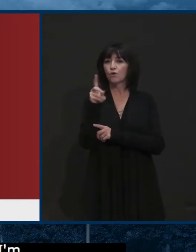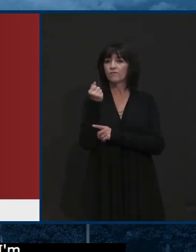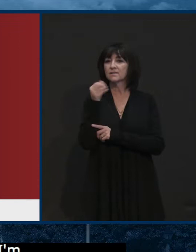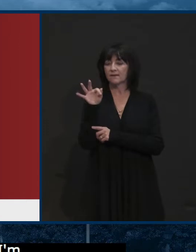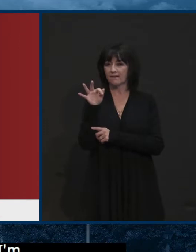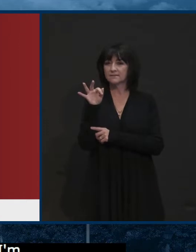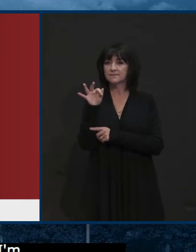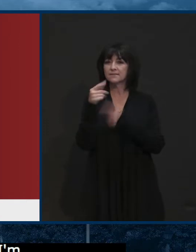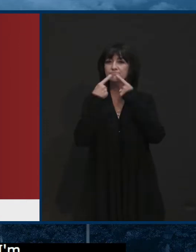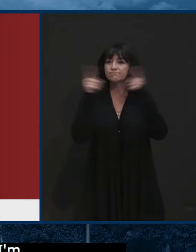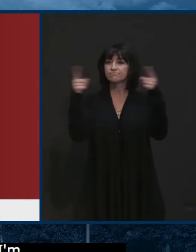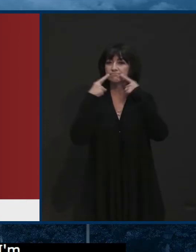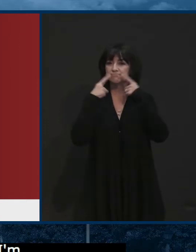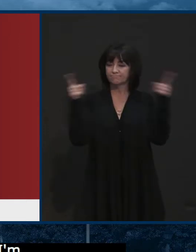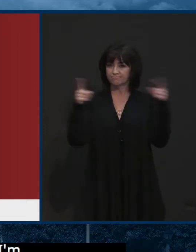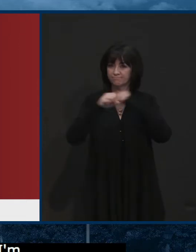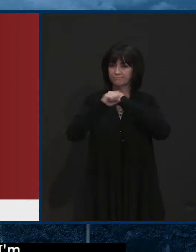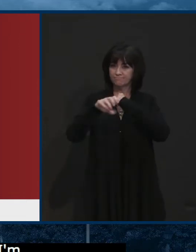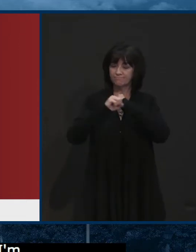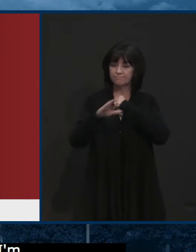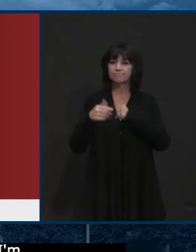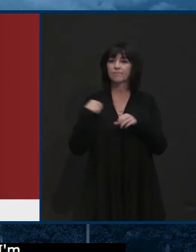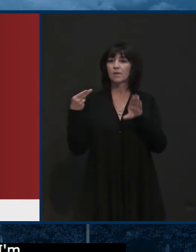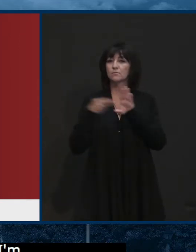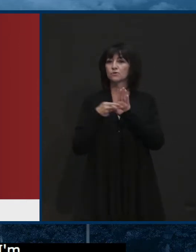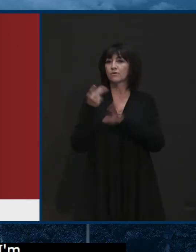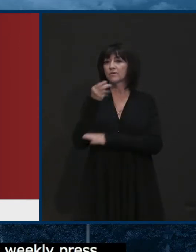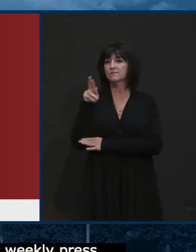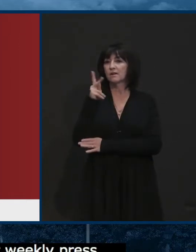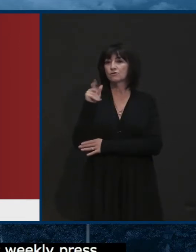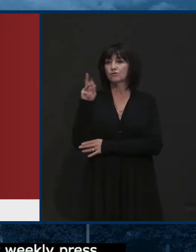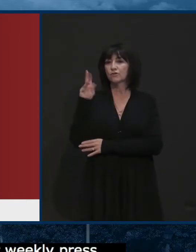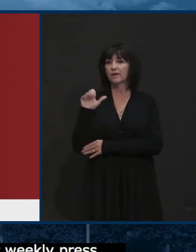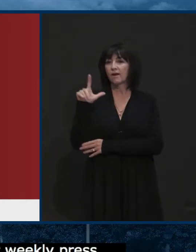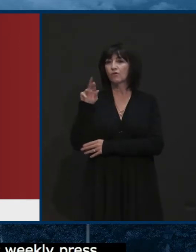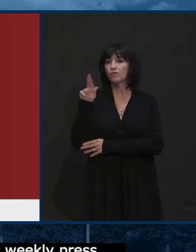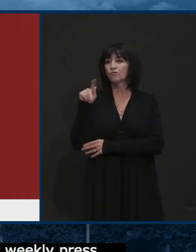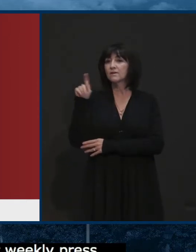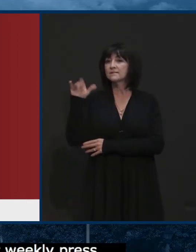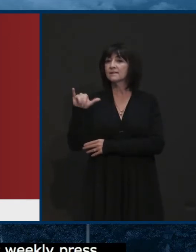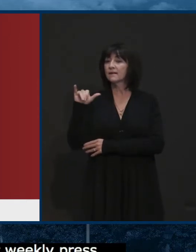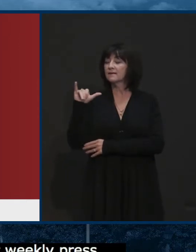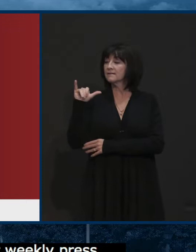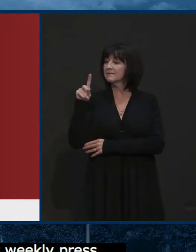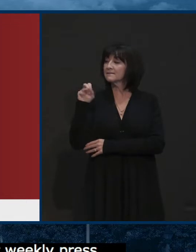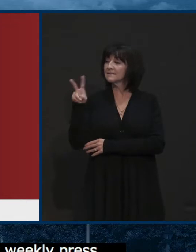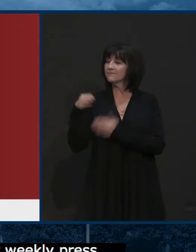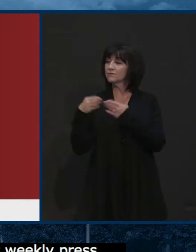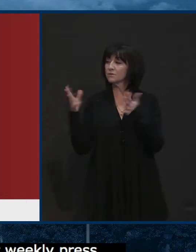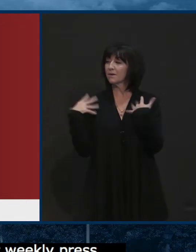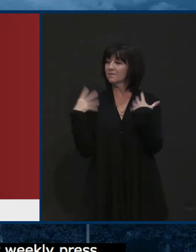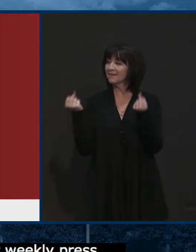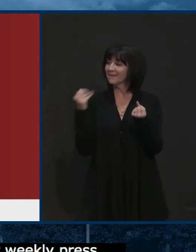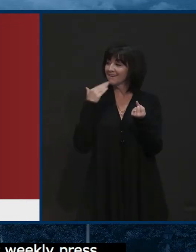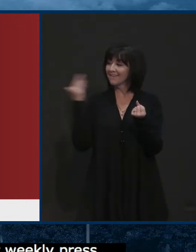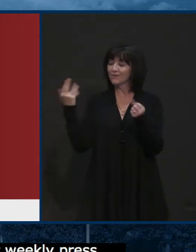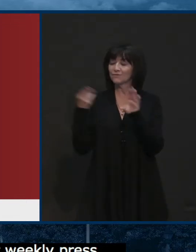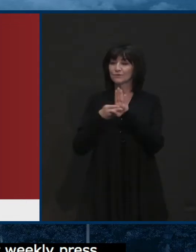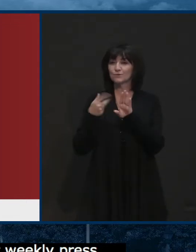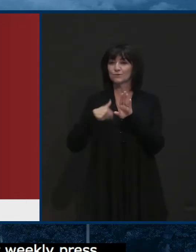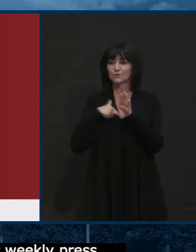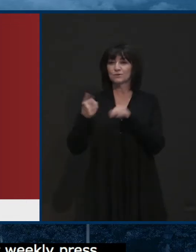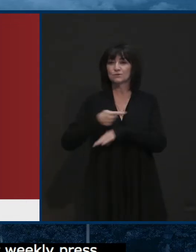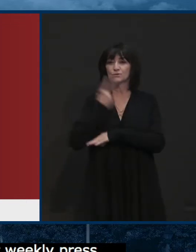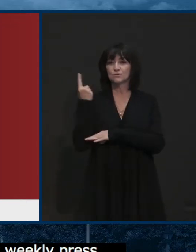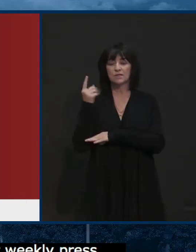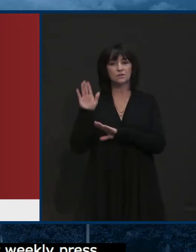again this week by Dr. Carryl Rattay, the Director of the Division of Public Health. Dr. Rattay, thank you for being with us today and for the great